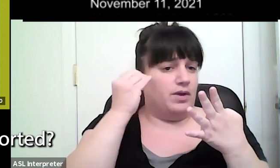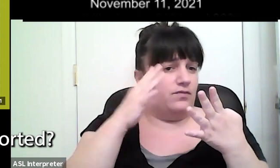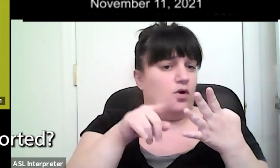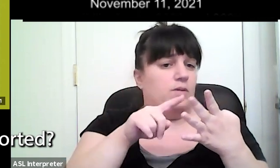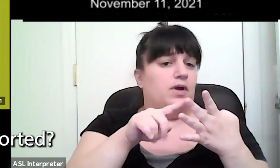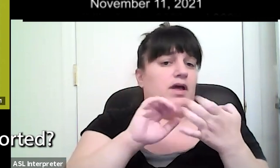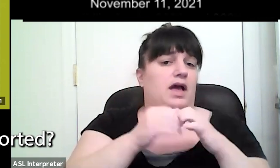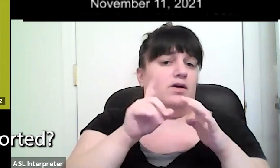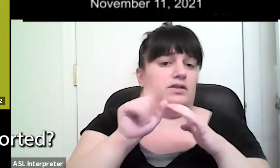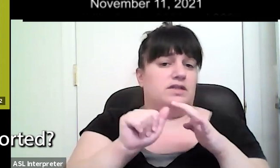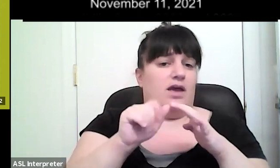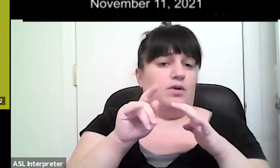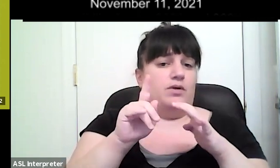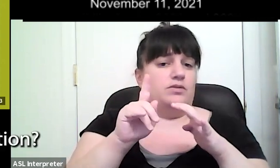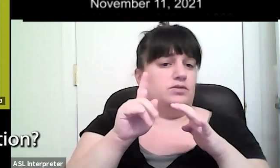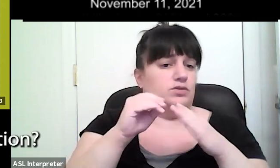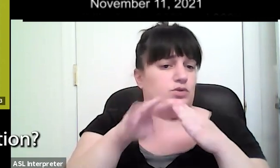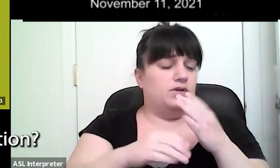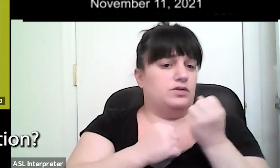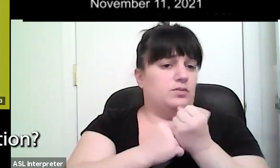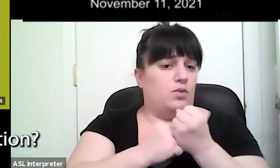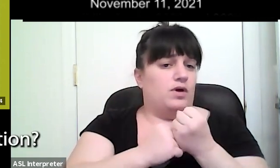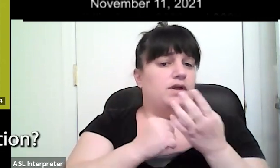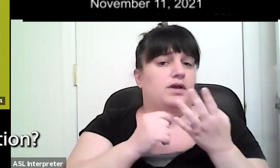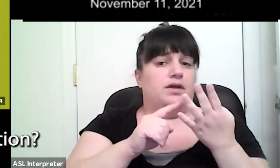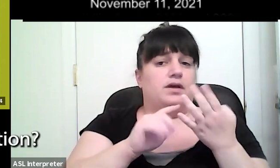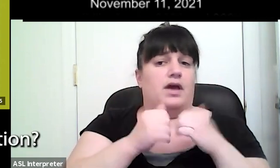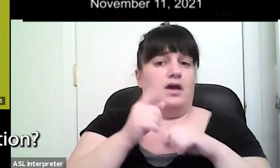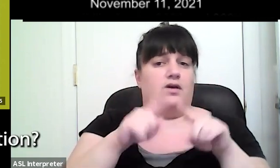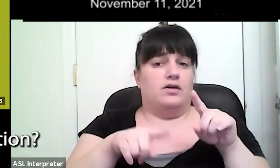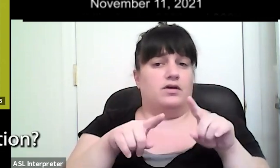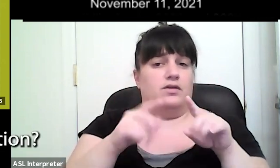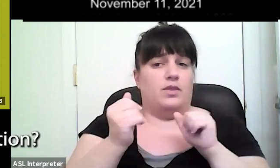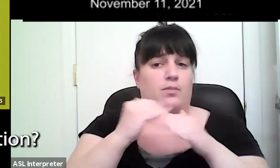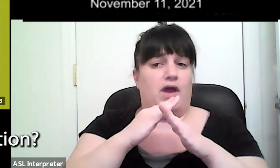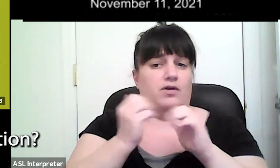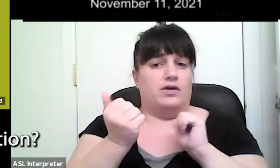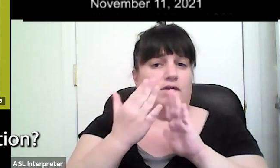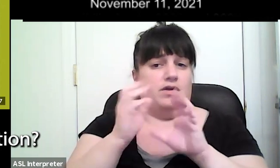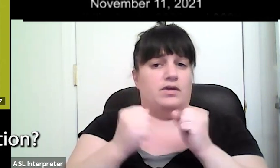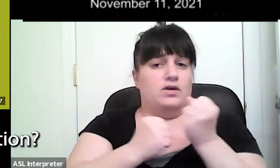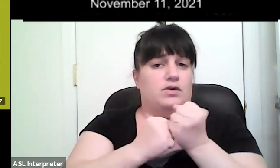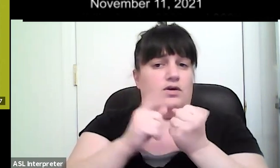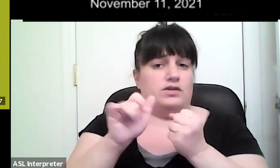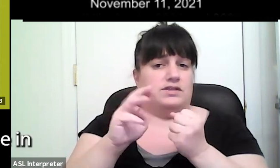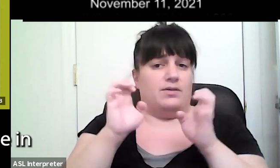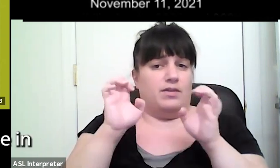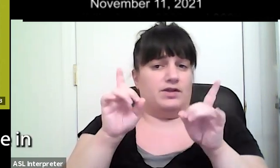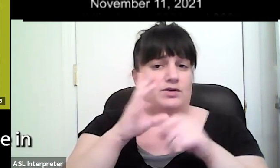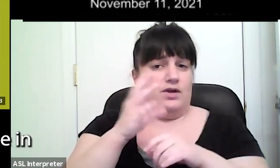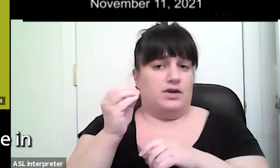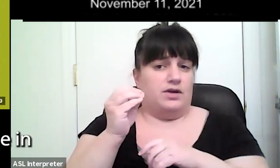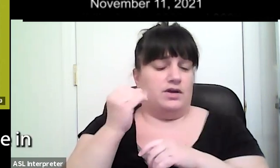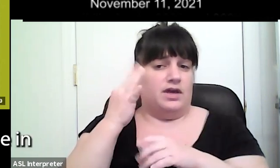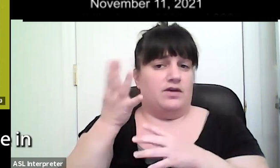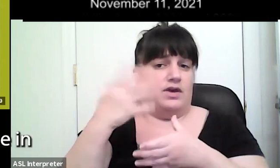disabled BRPS students may be supported? How the barriers they face can be supported in STEM education? And if it